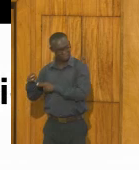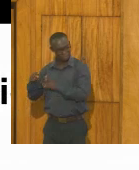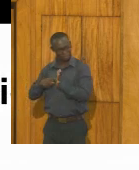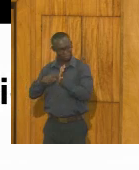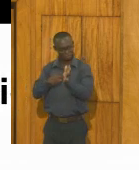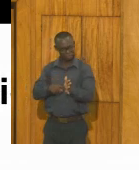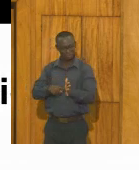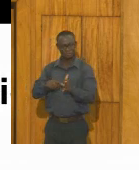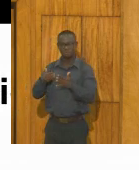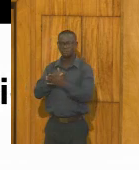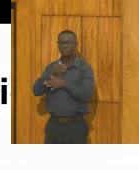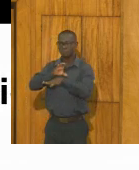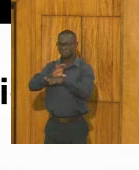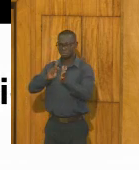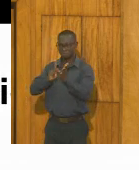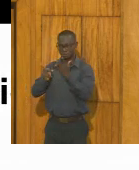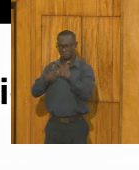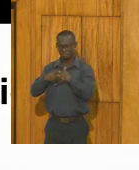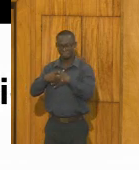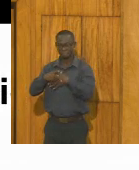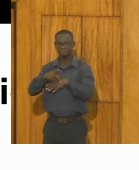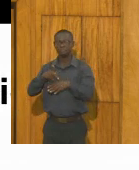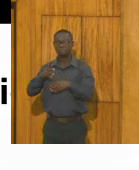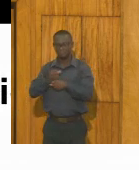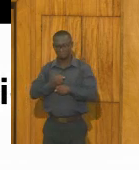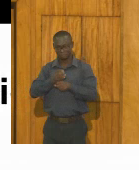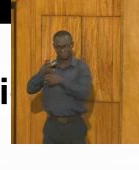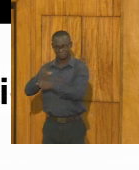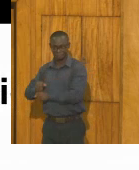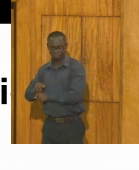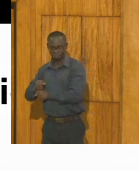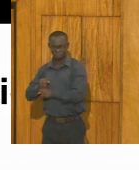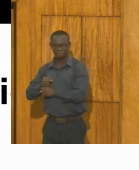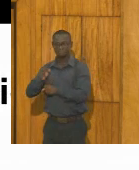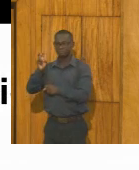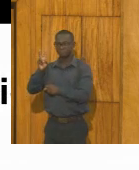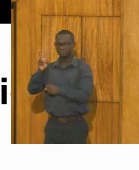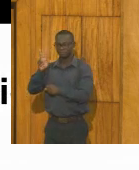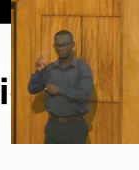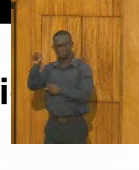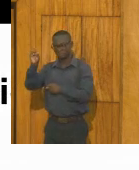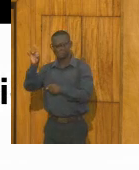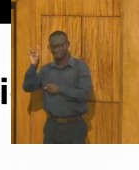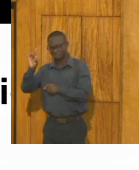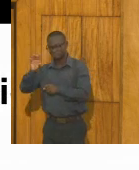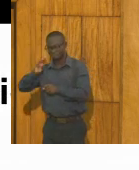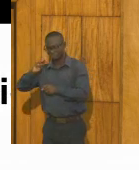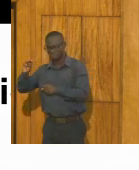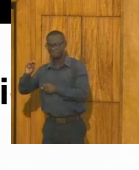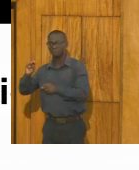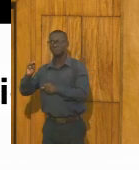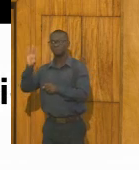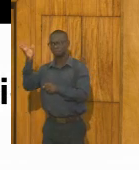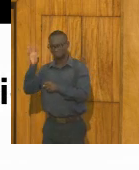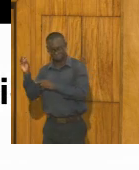algorithm, which countries that had achieved prevalence rates of below 5% was guided to